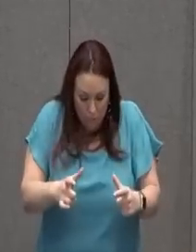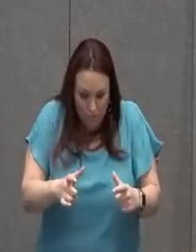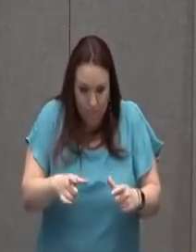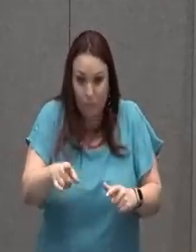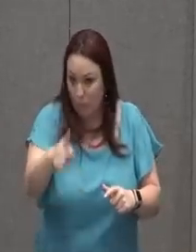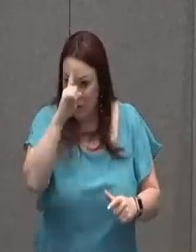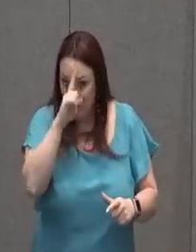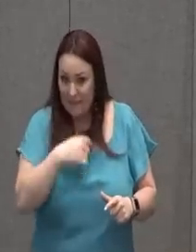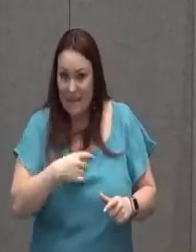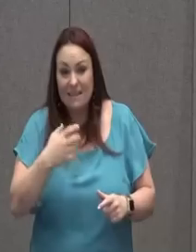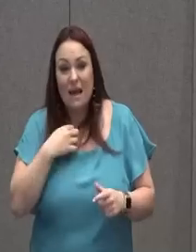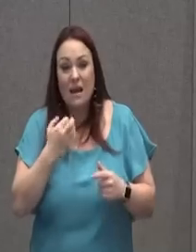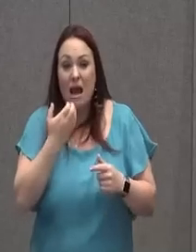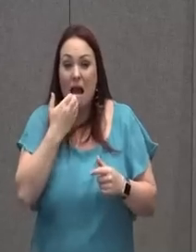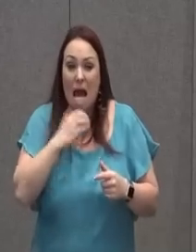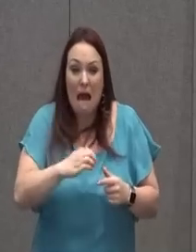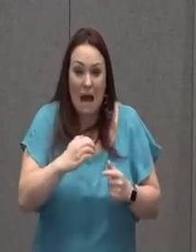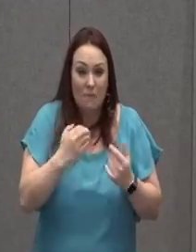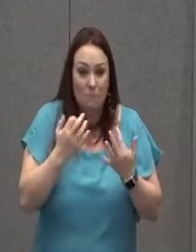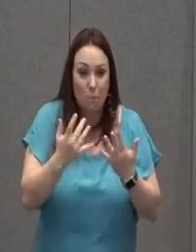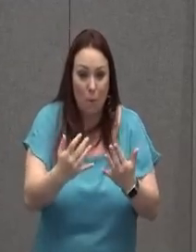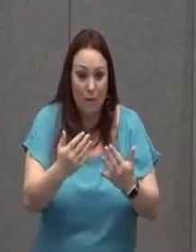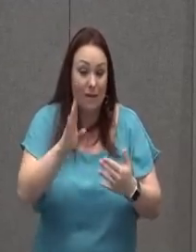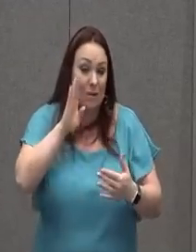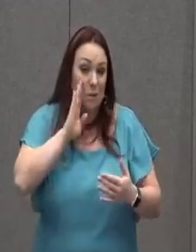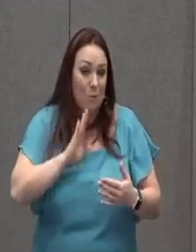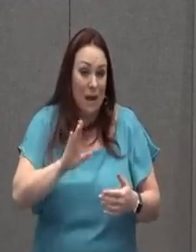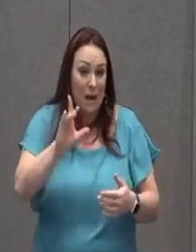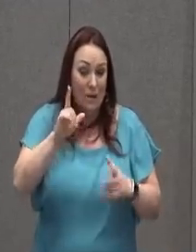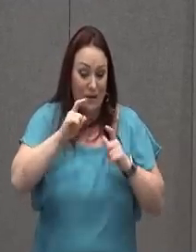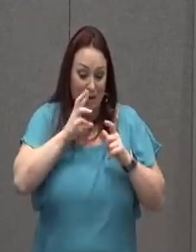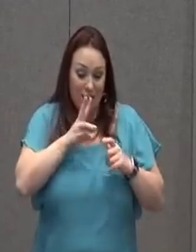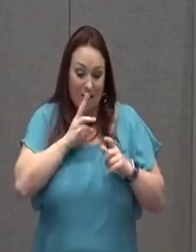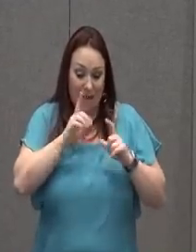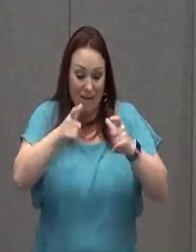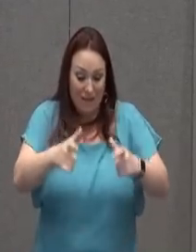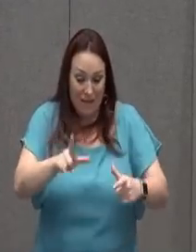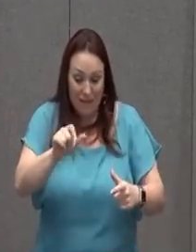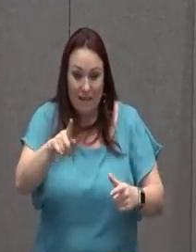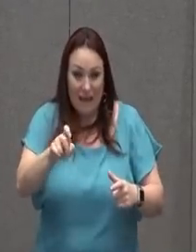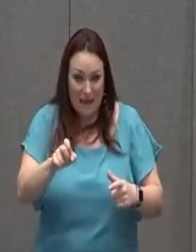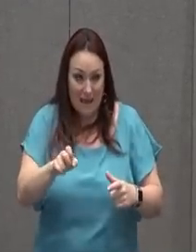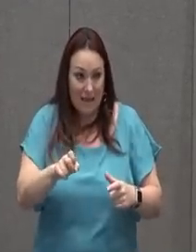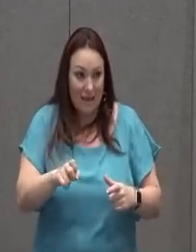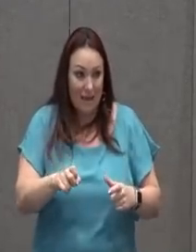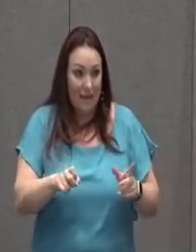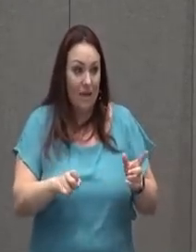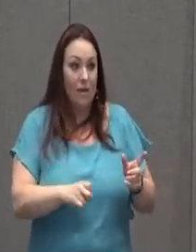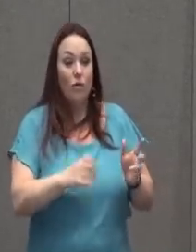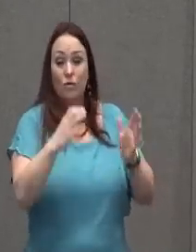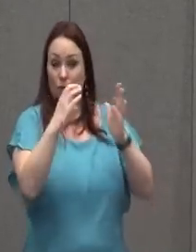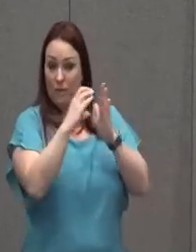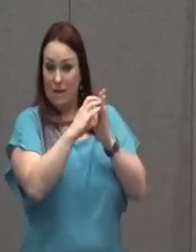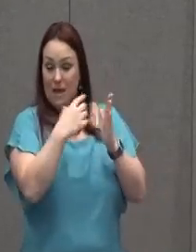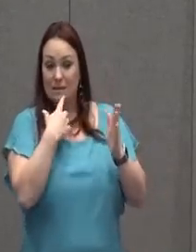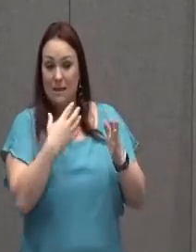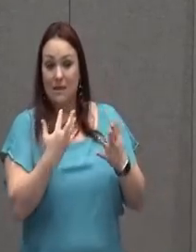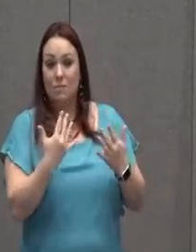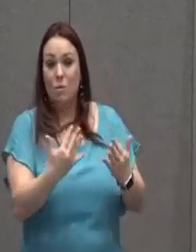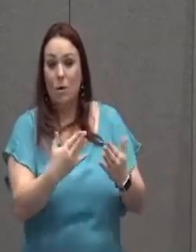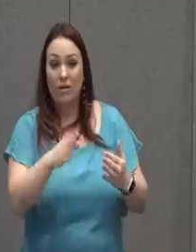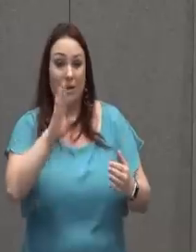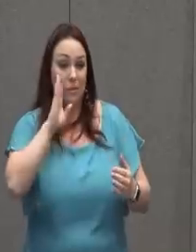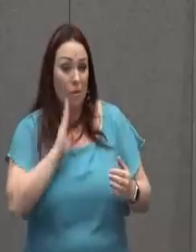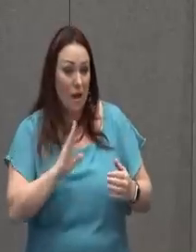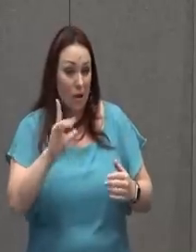brown lake is? Well, my text evidence that I heard you read is going to be a boiling brown lake. Okay. What I